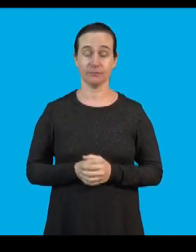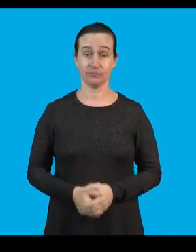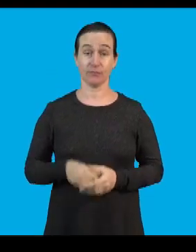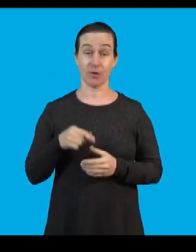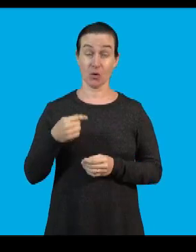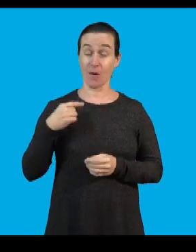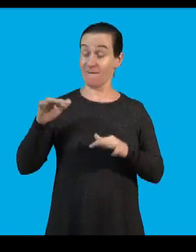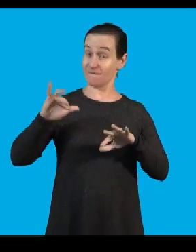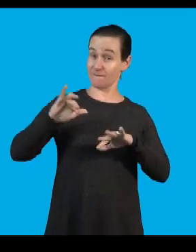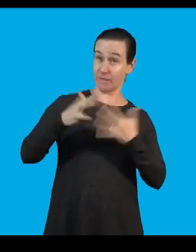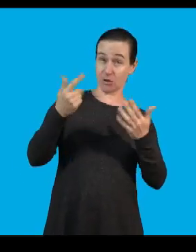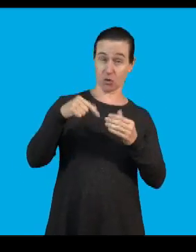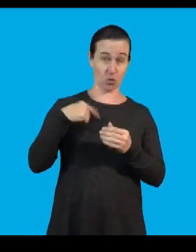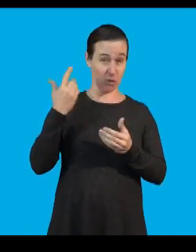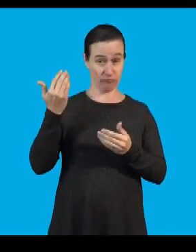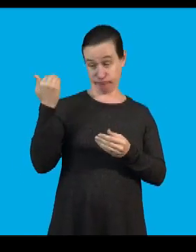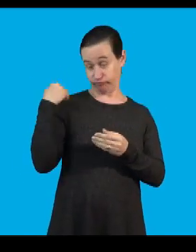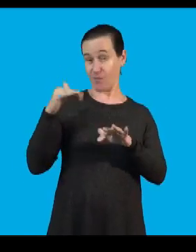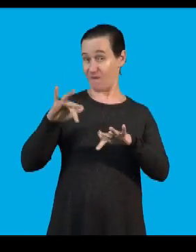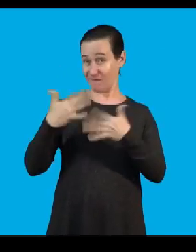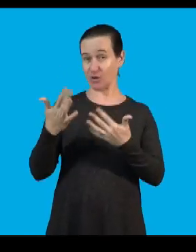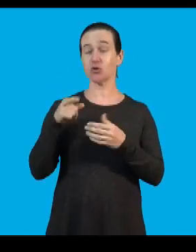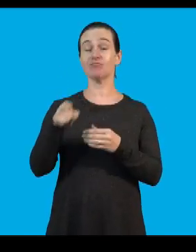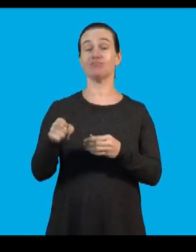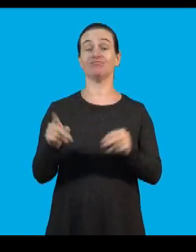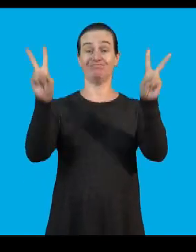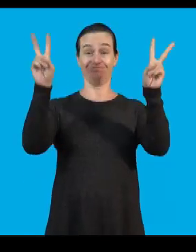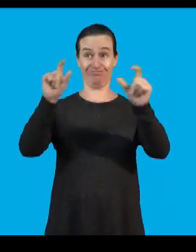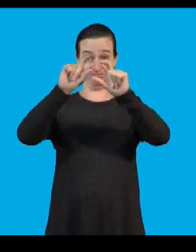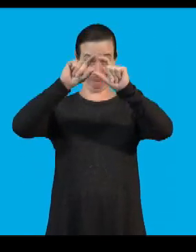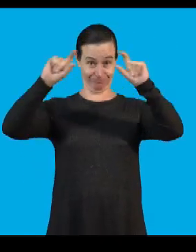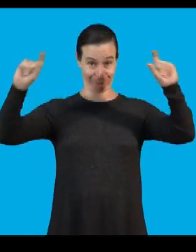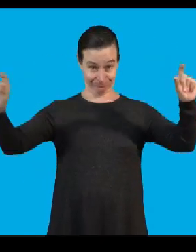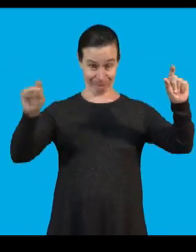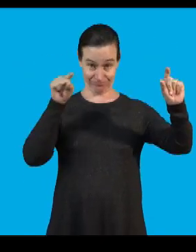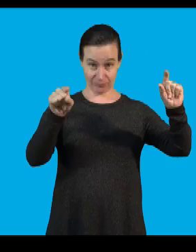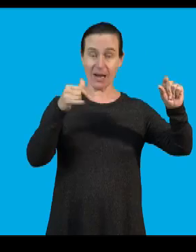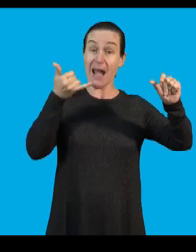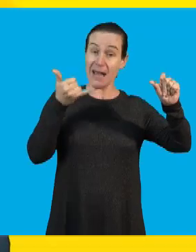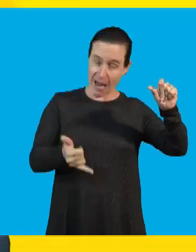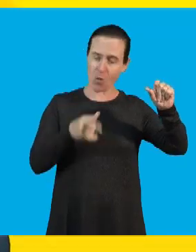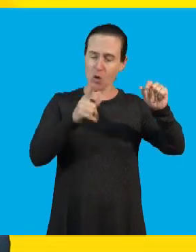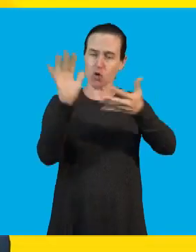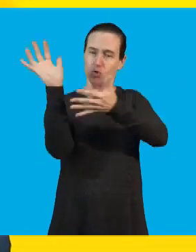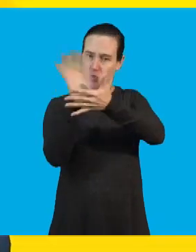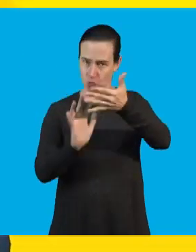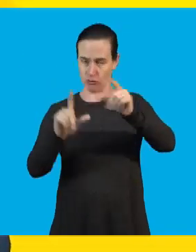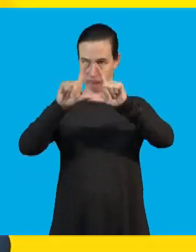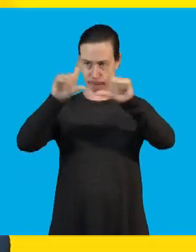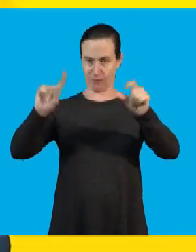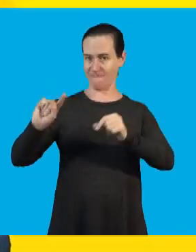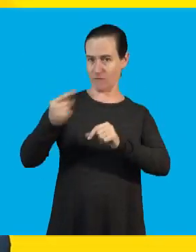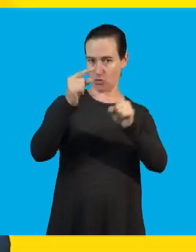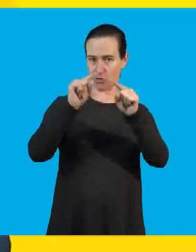right? Remember, in the first part of the segment, we looked at a title. Now we're going to look at